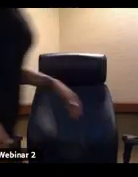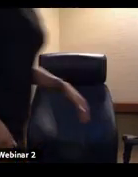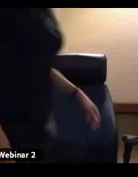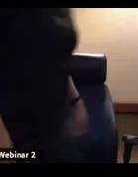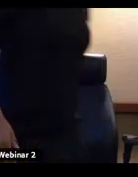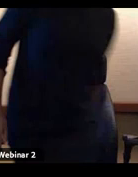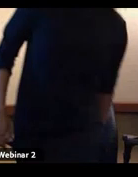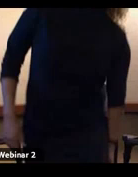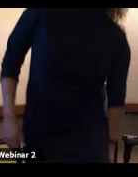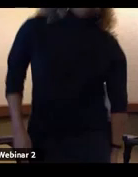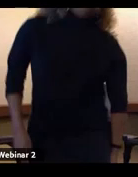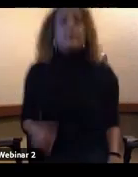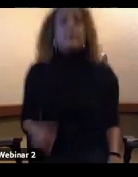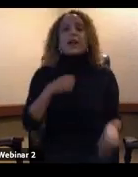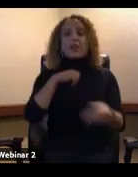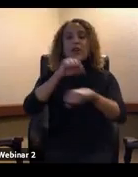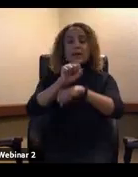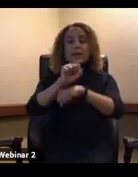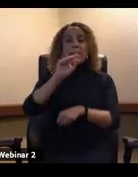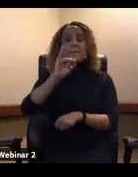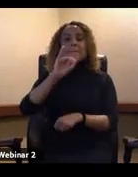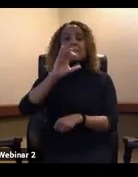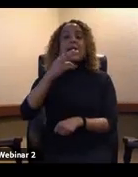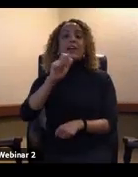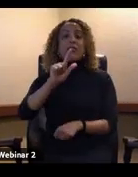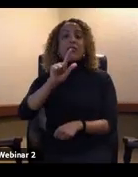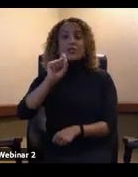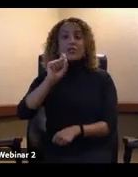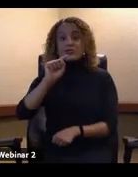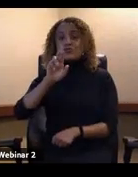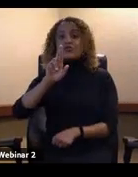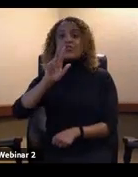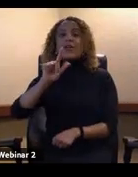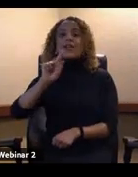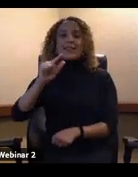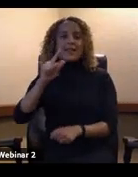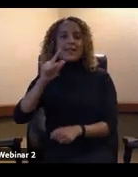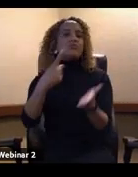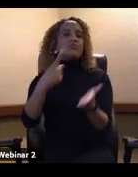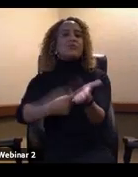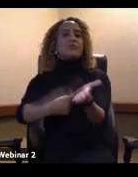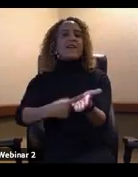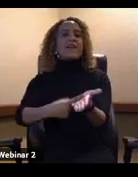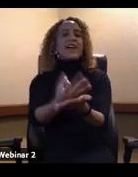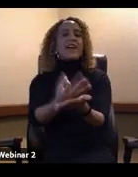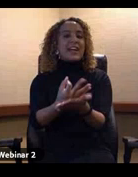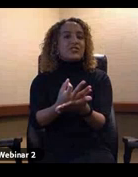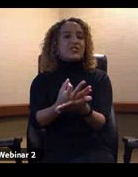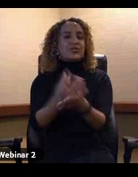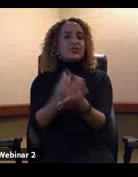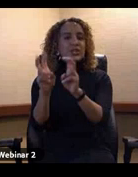My colleague Michael Sterling from our Grants and Financial Management Division will now briefly go over some financial management